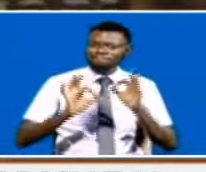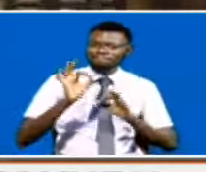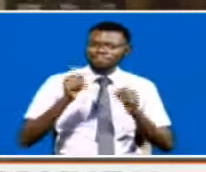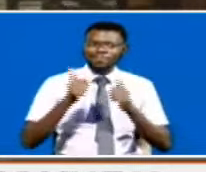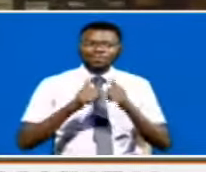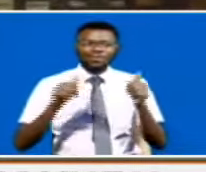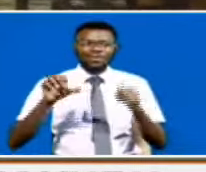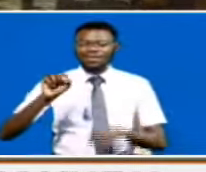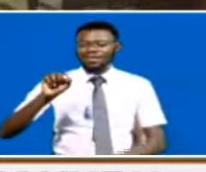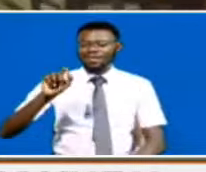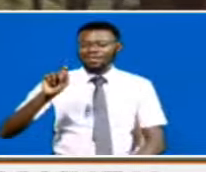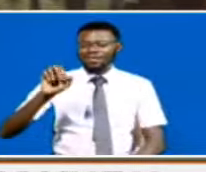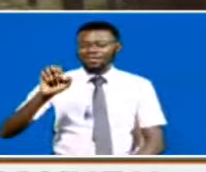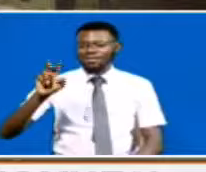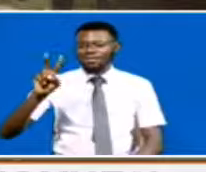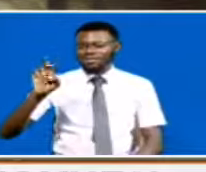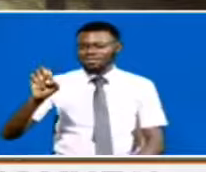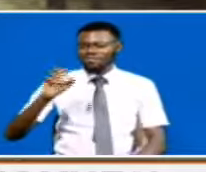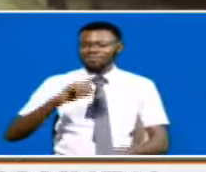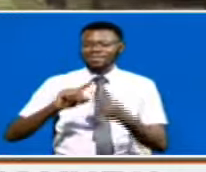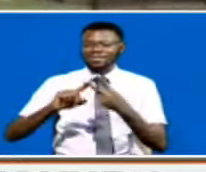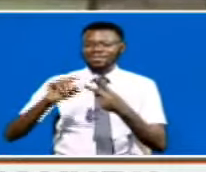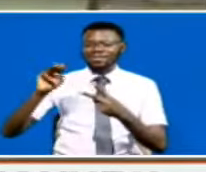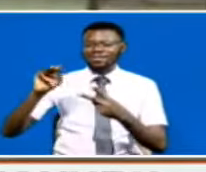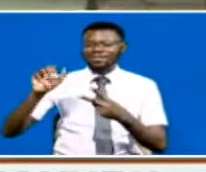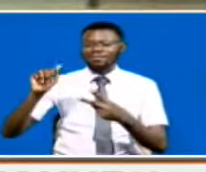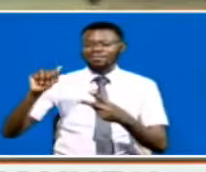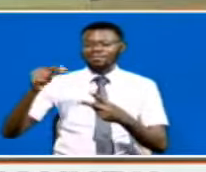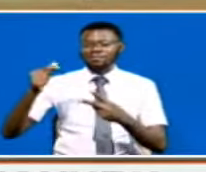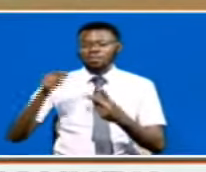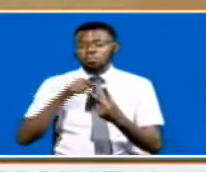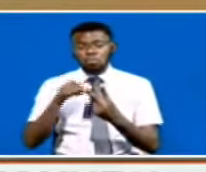of his life, Magdalene Kayondo.